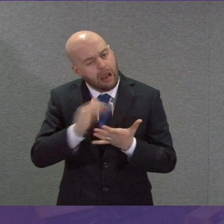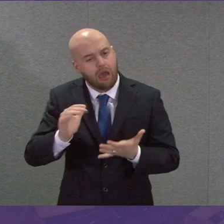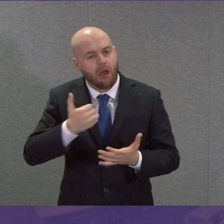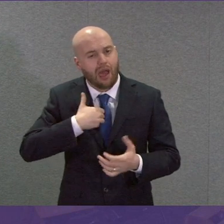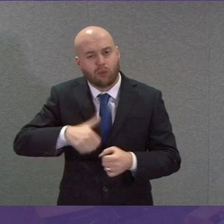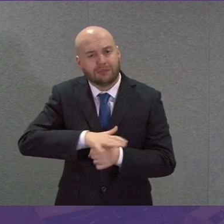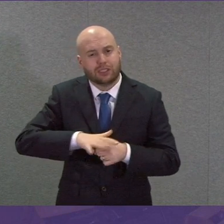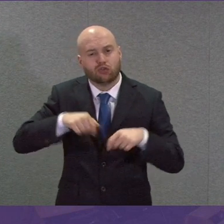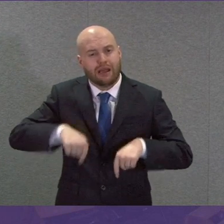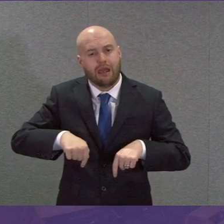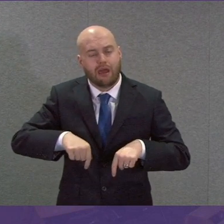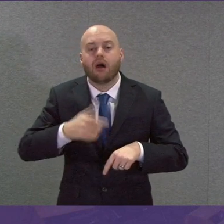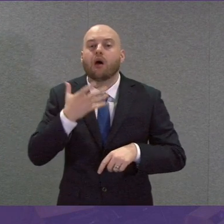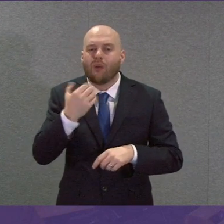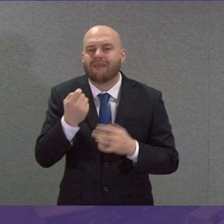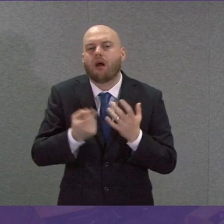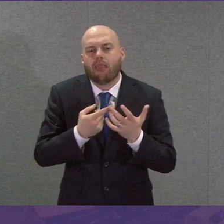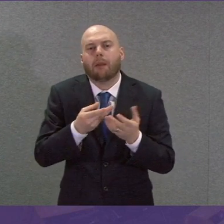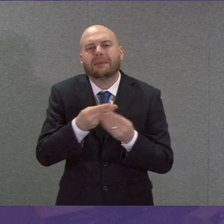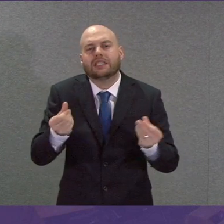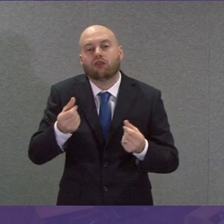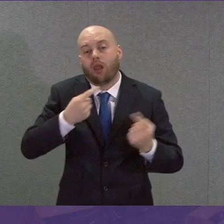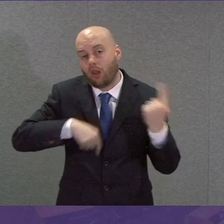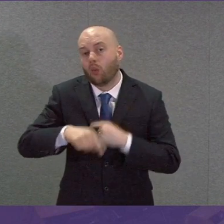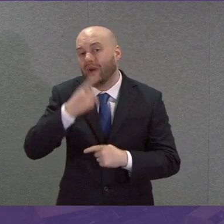other material that we can publish if we choose to do so.